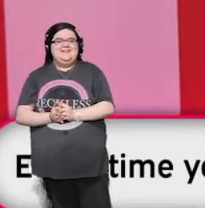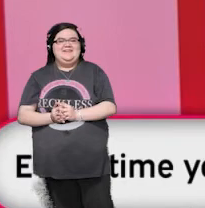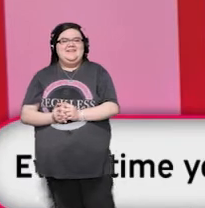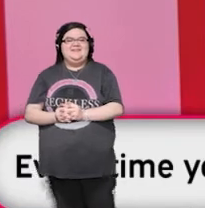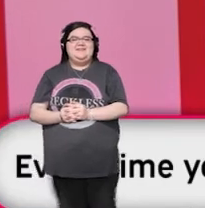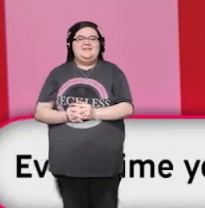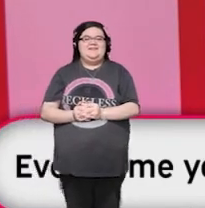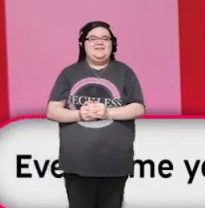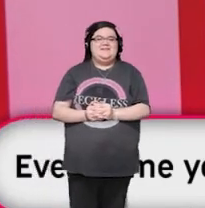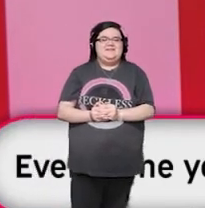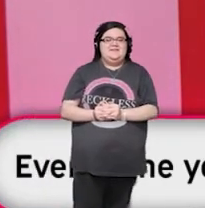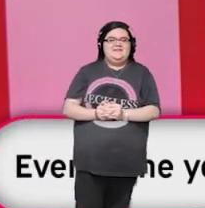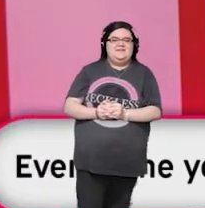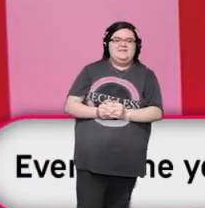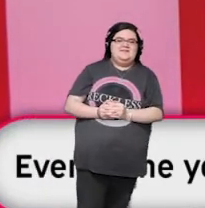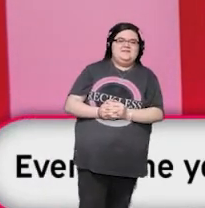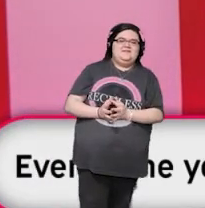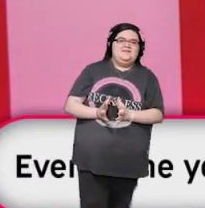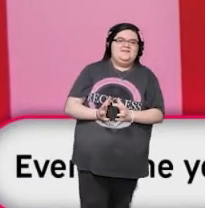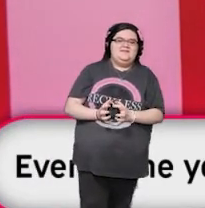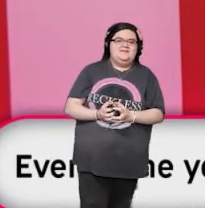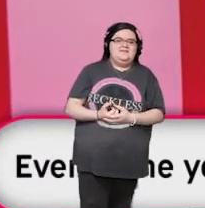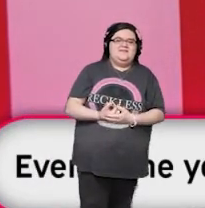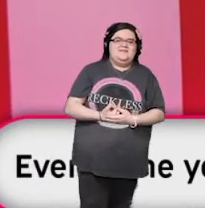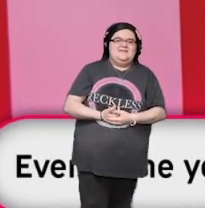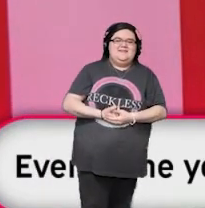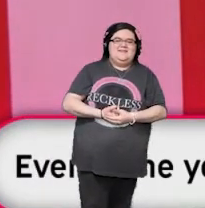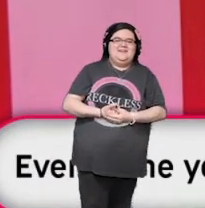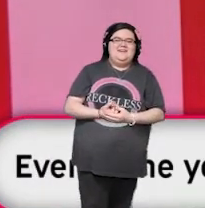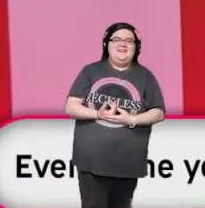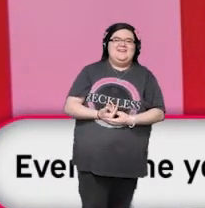mate. I think that. Yeah, kill a genocide.